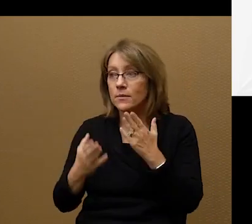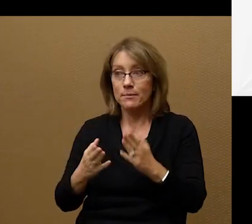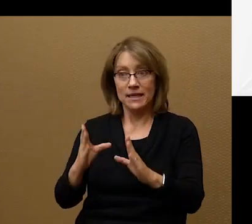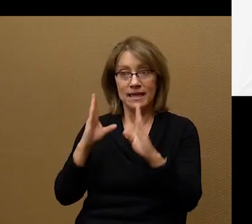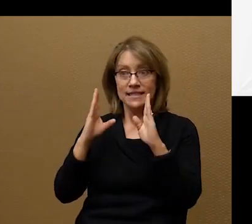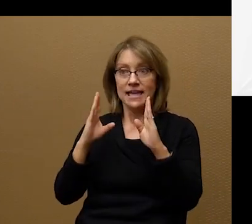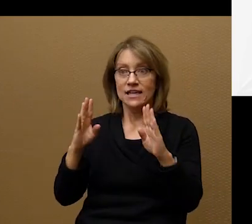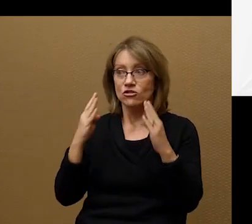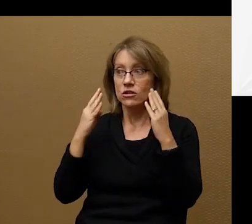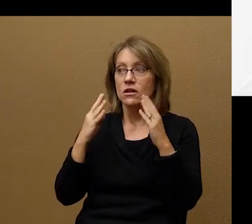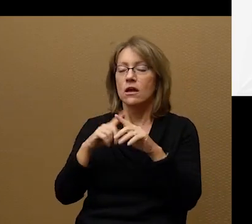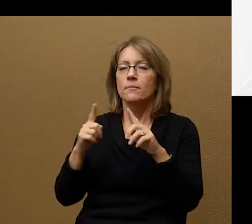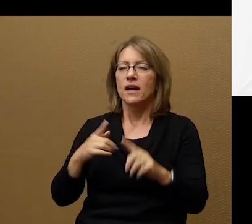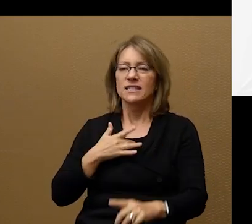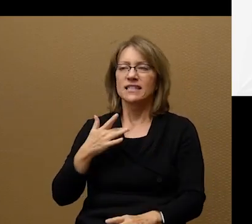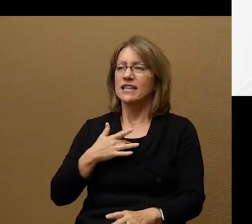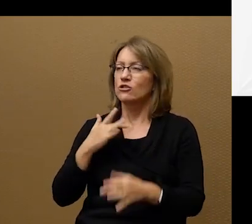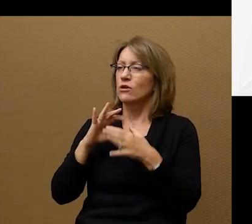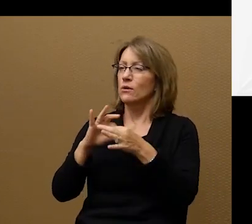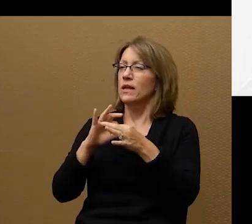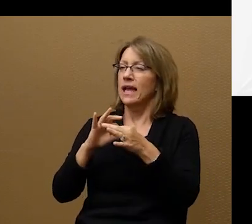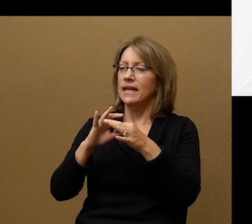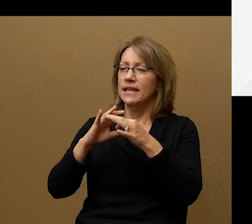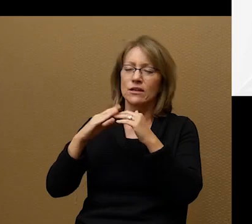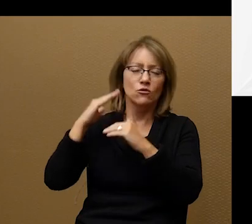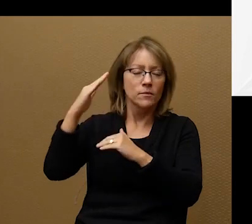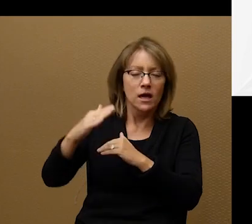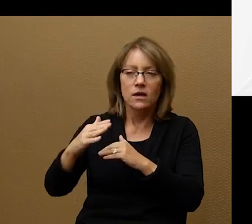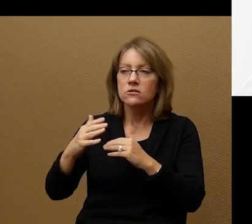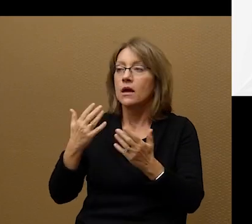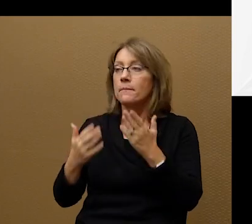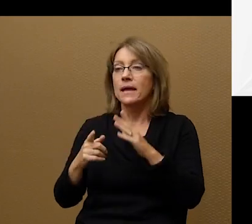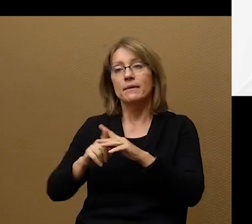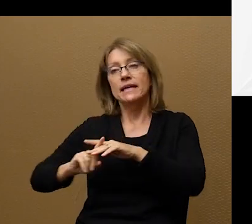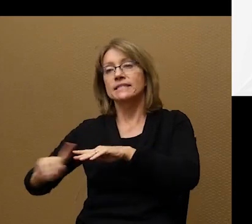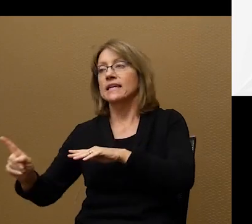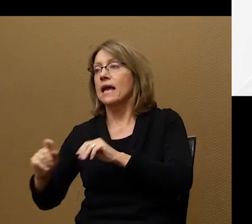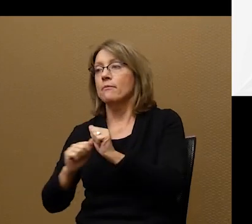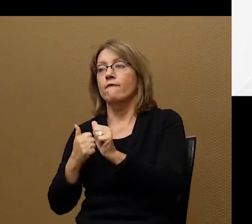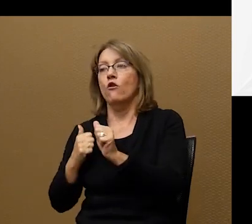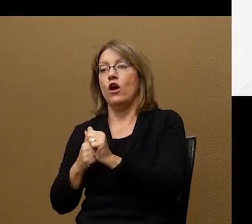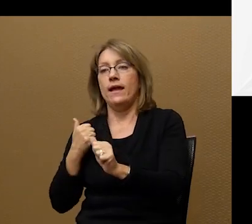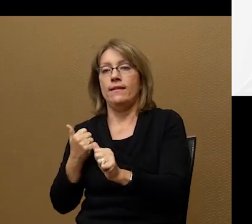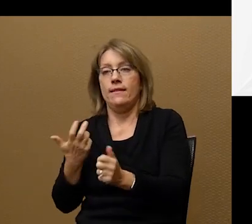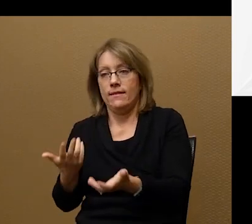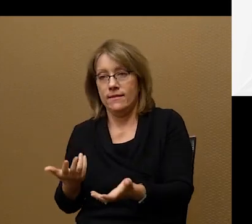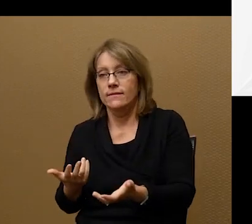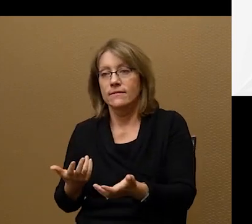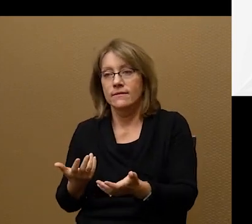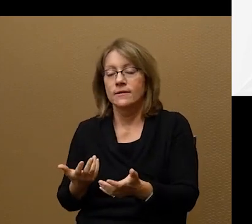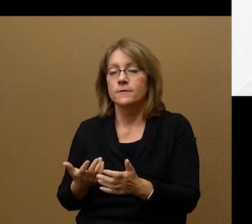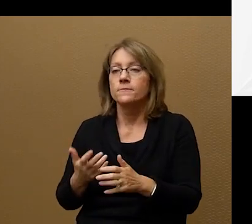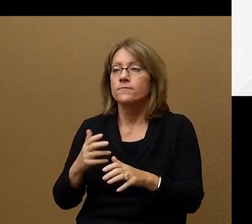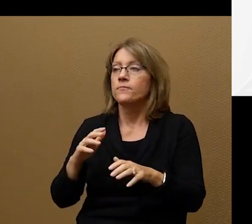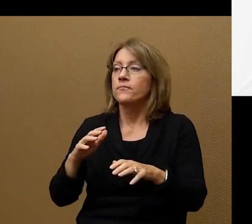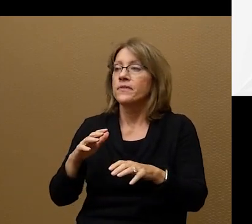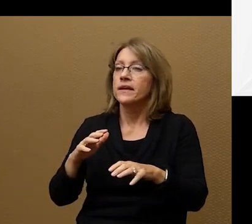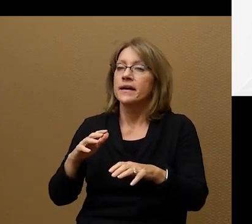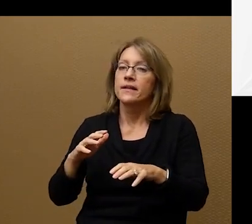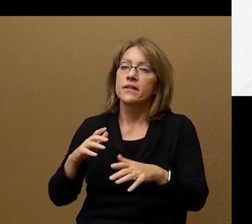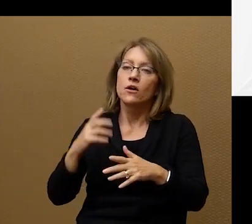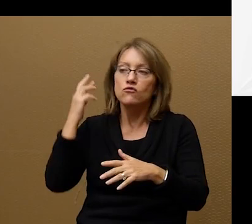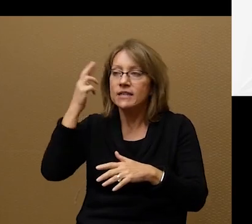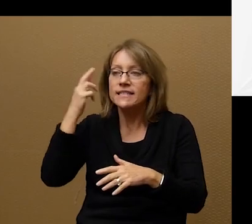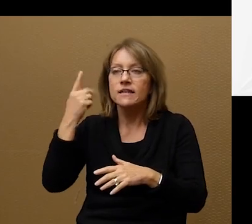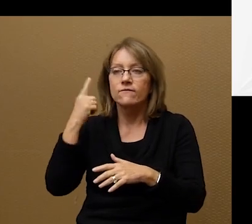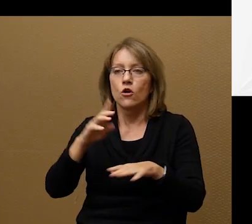also might be something sensory related. It might be escape. The functions of the behaviors can be a variety of different